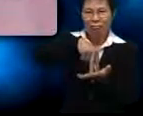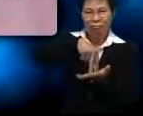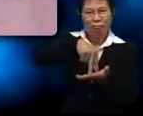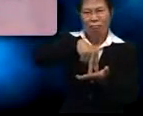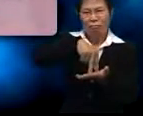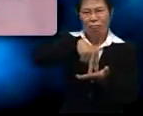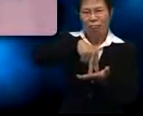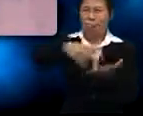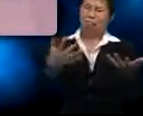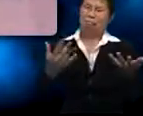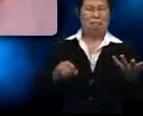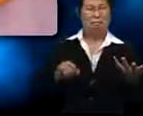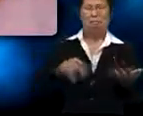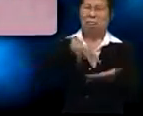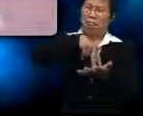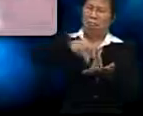It has a pointed